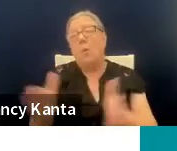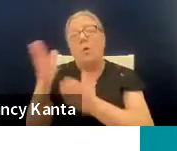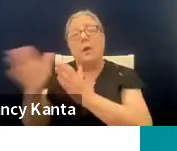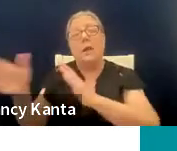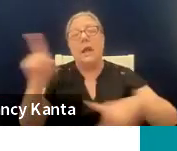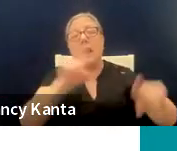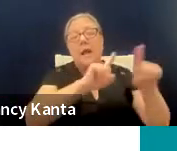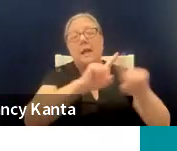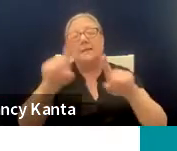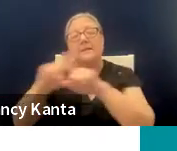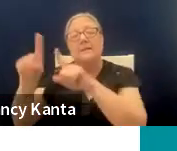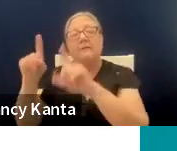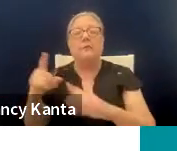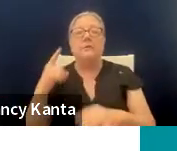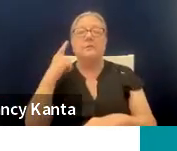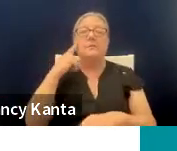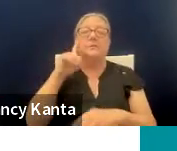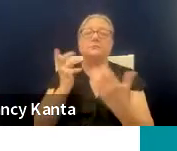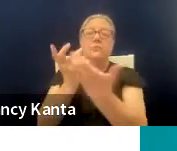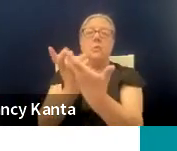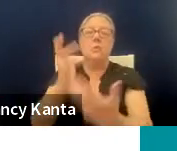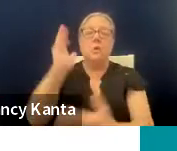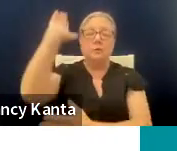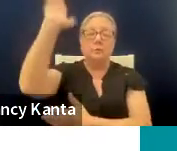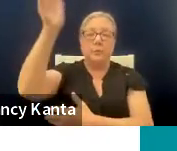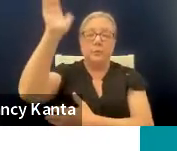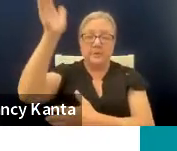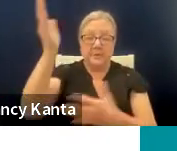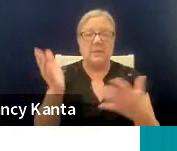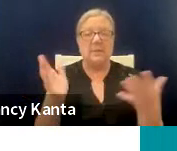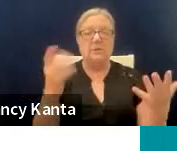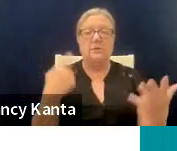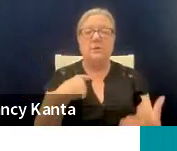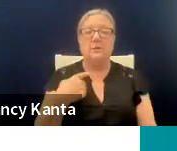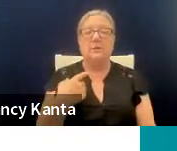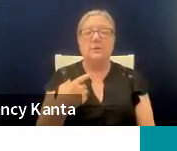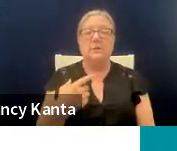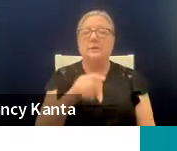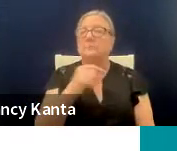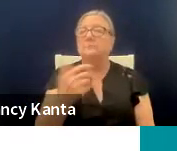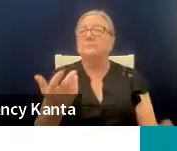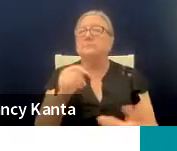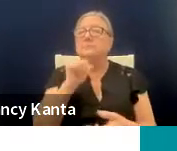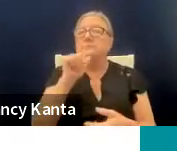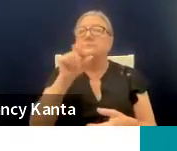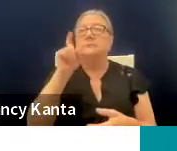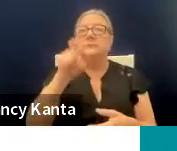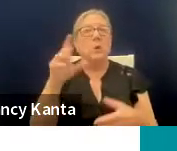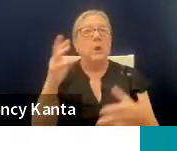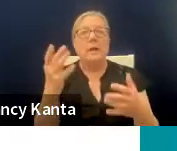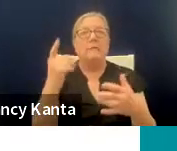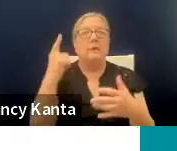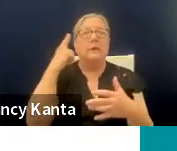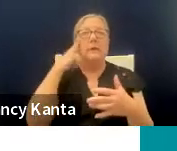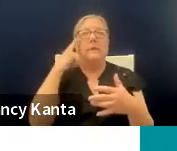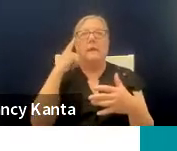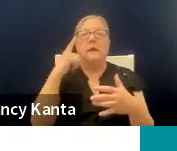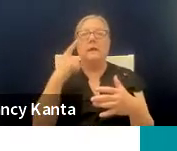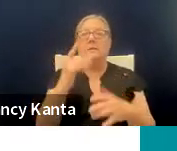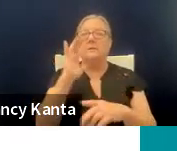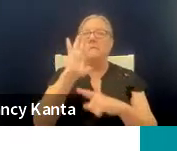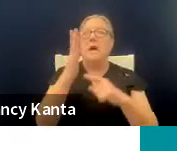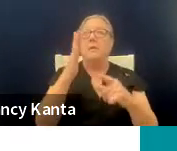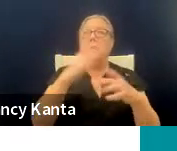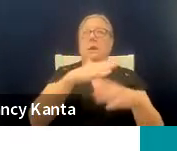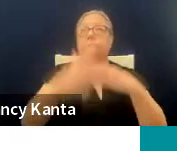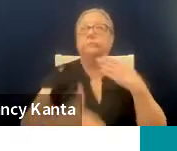different use cases for all the folks that would use this, that it's done in the next 5 minutes. And maybe maybe that's where some of the anxiety is coming from. But I also think